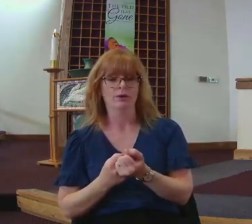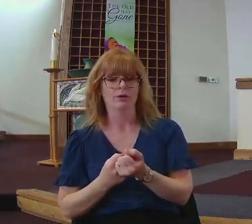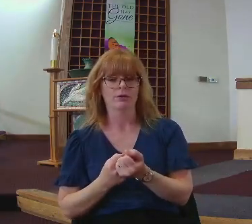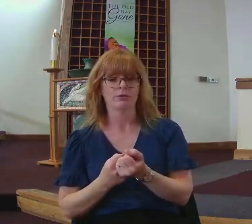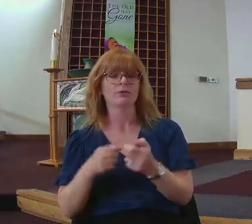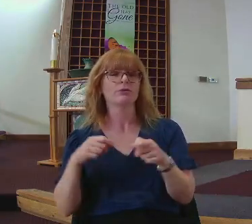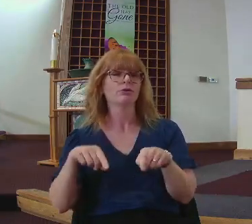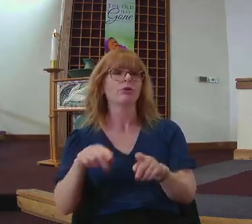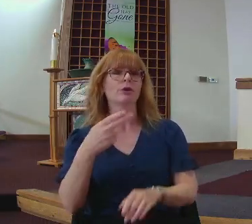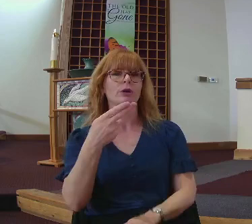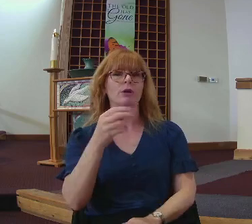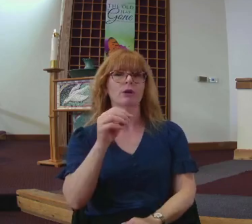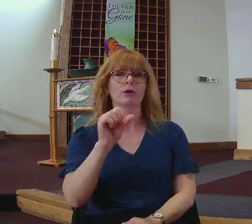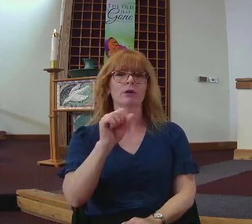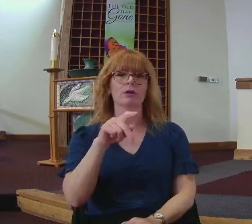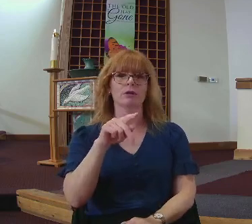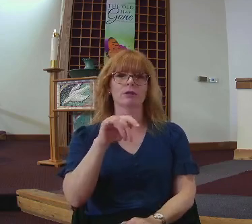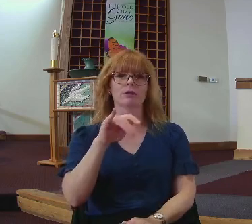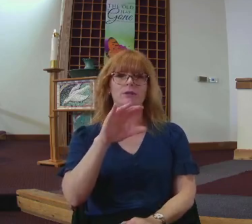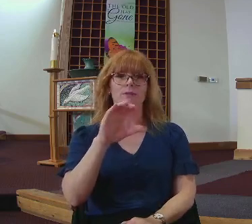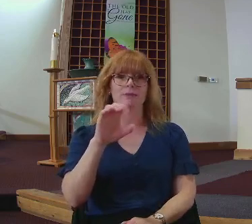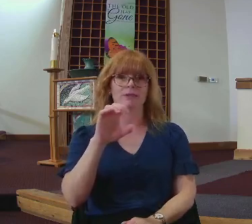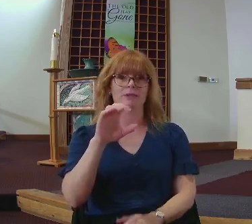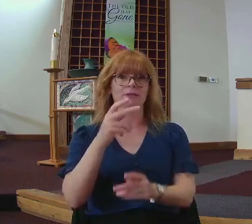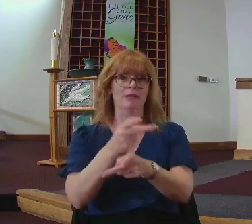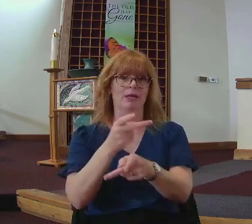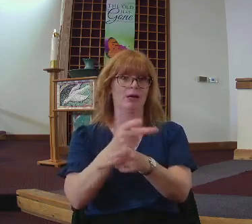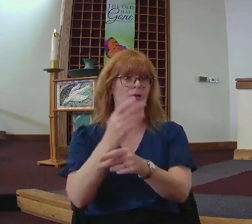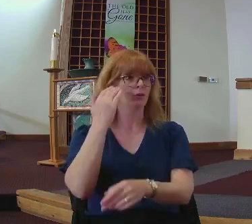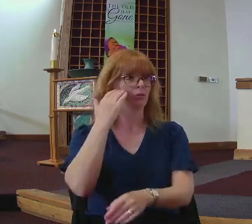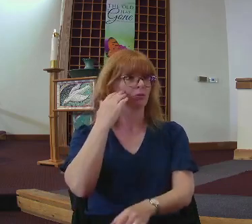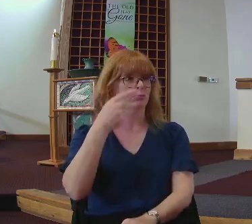is in hospice care. I'm curious, how many of y'all have heard of hospice?